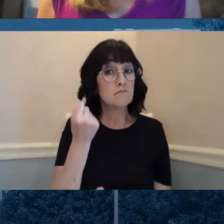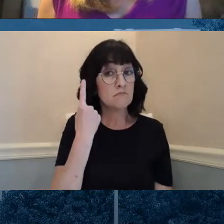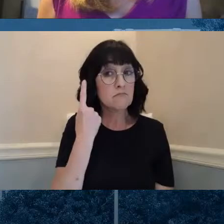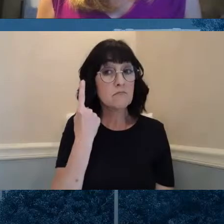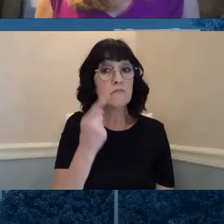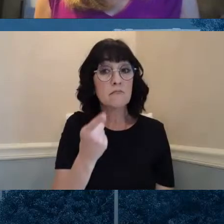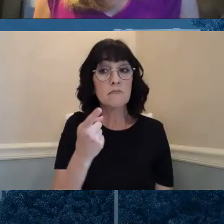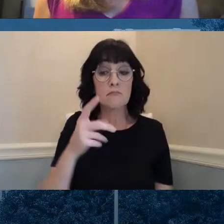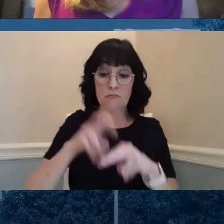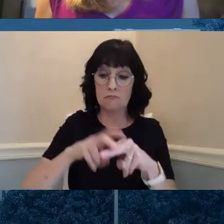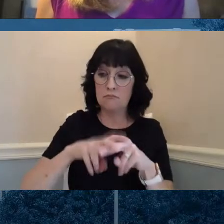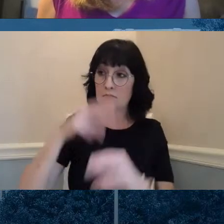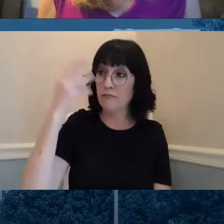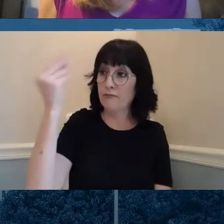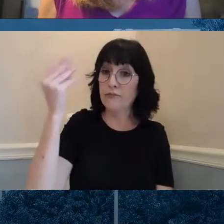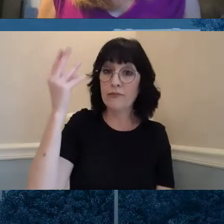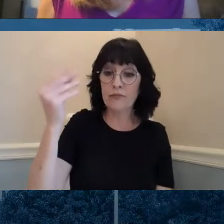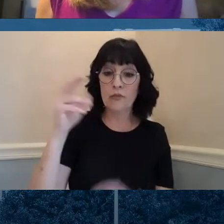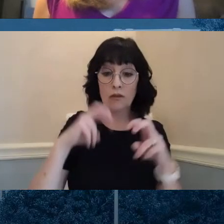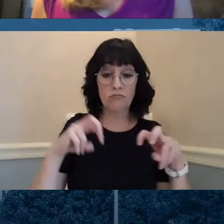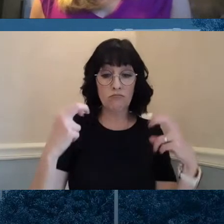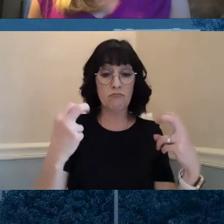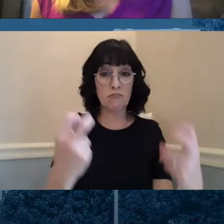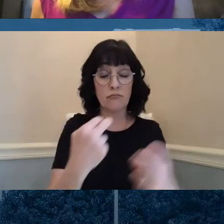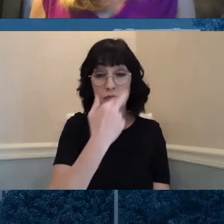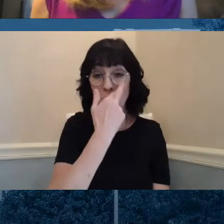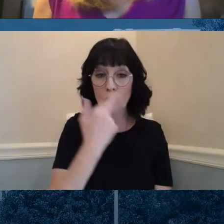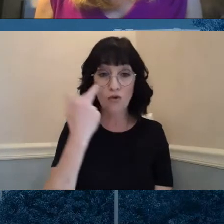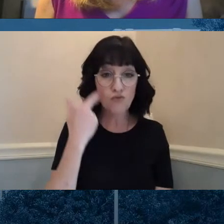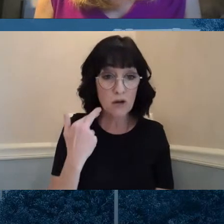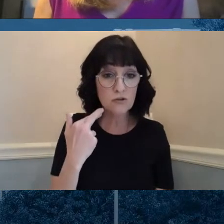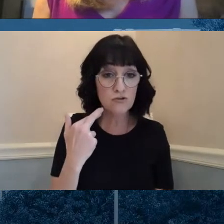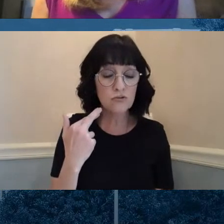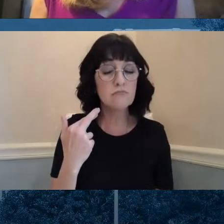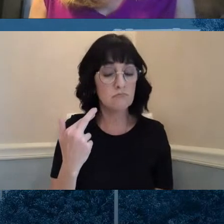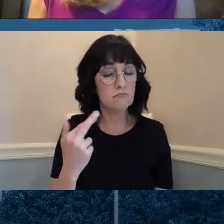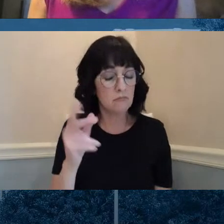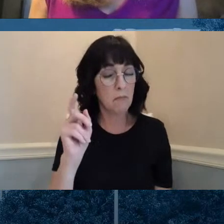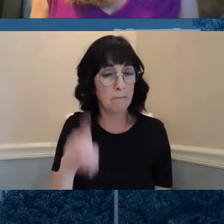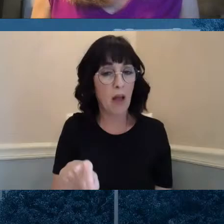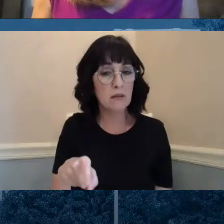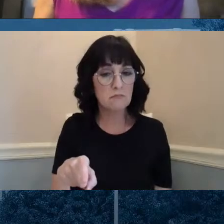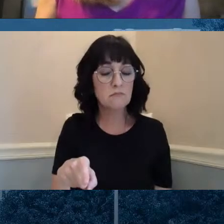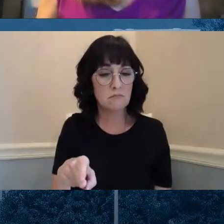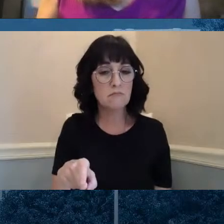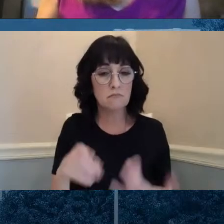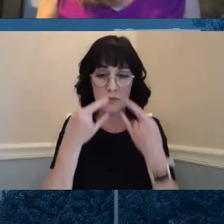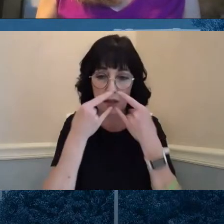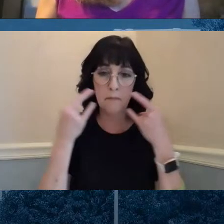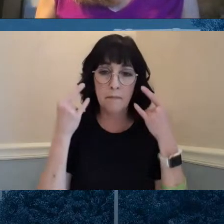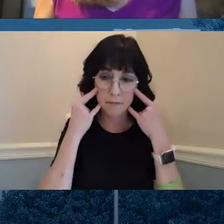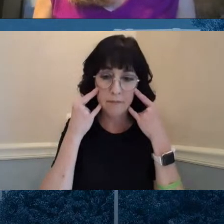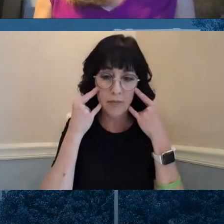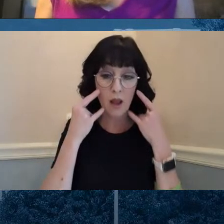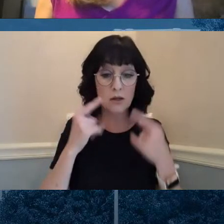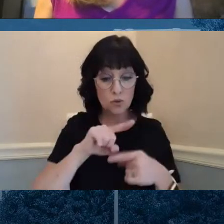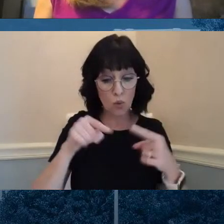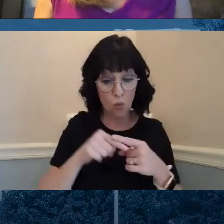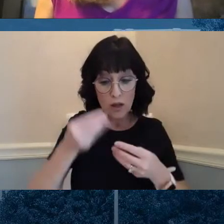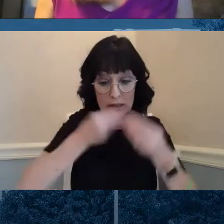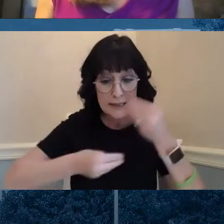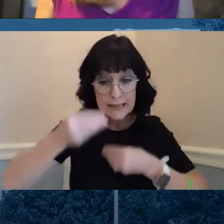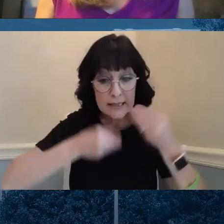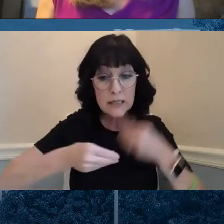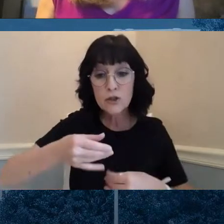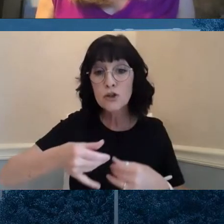as well as at large events. So this new guidance, again, is part of our